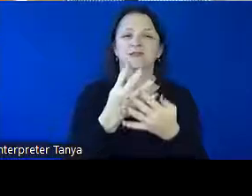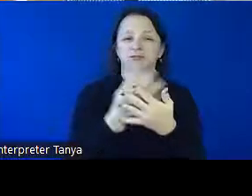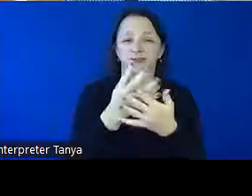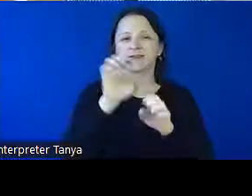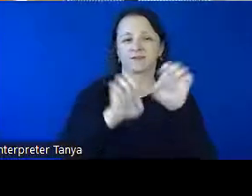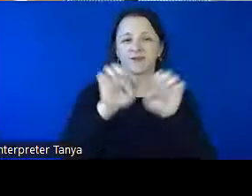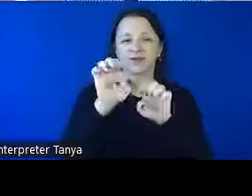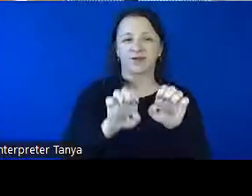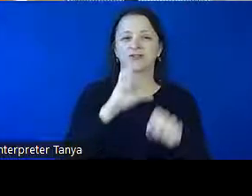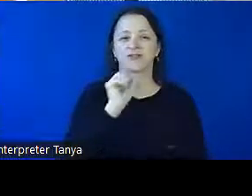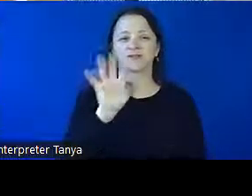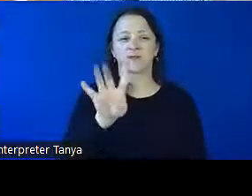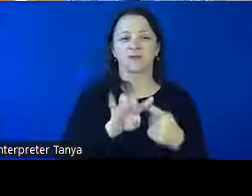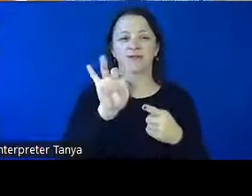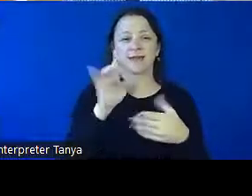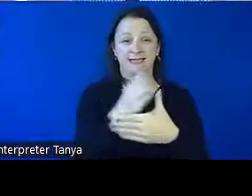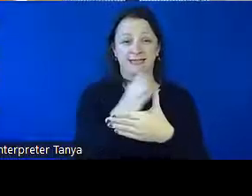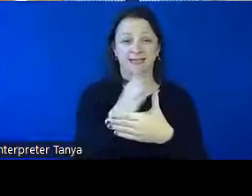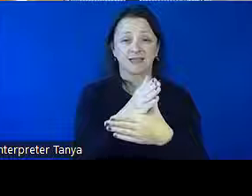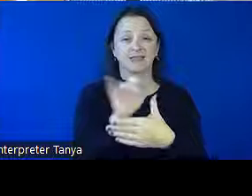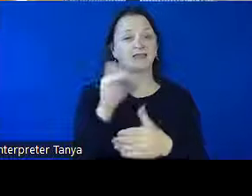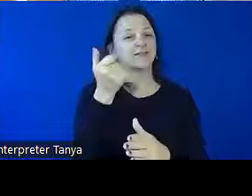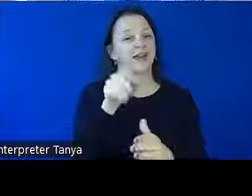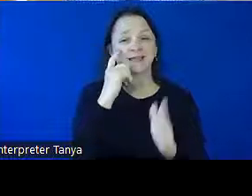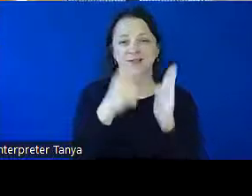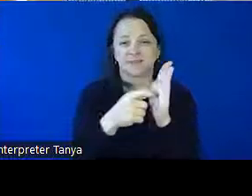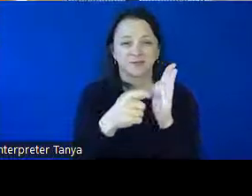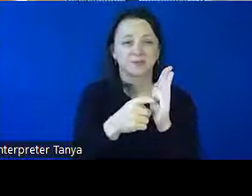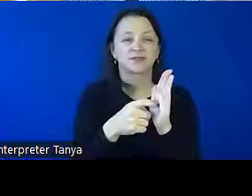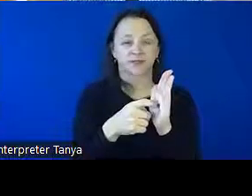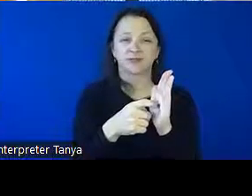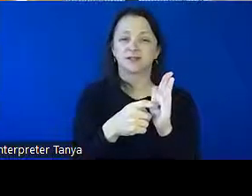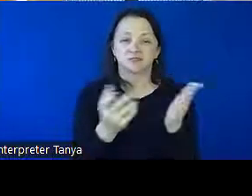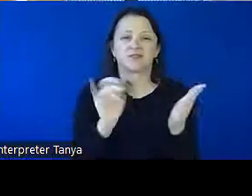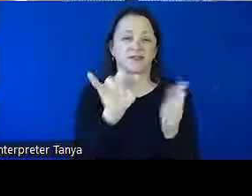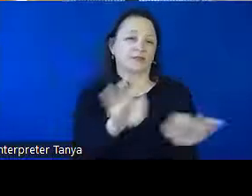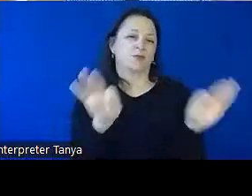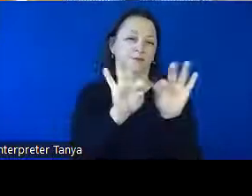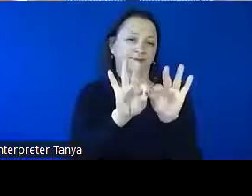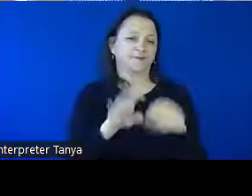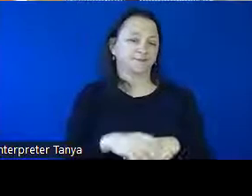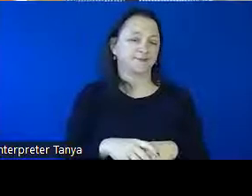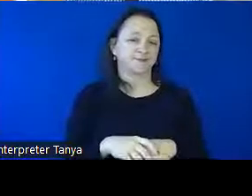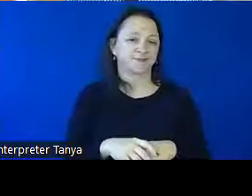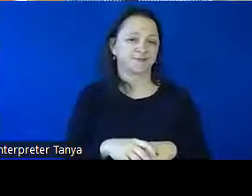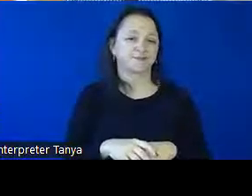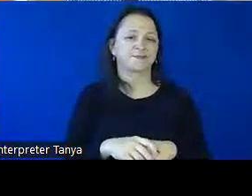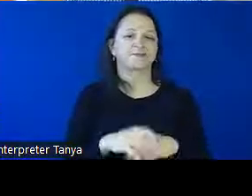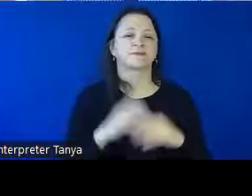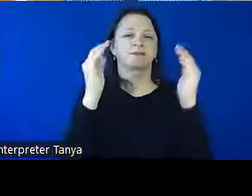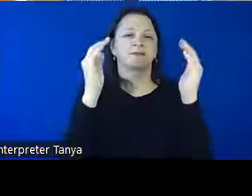evaluating ages 4 to 18, if they're showing any symptoms of ADHD, would be important. In addition to